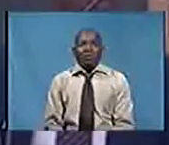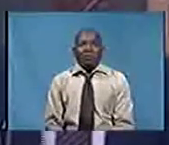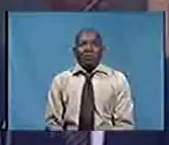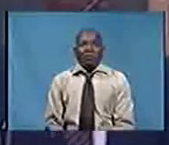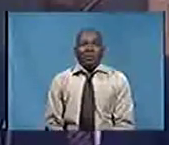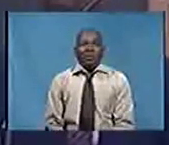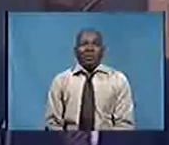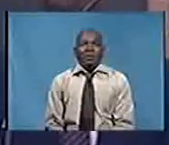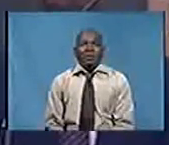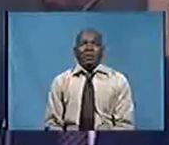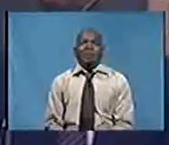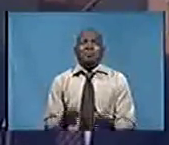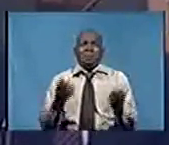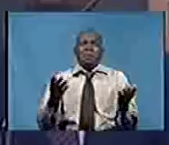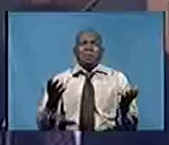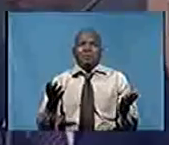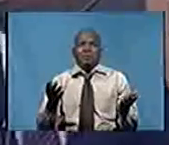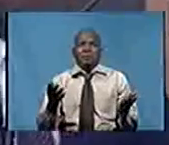Well,